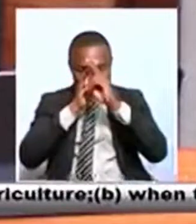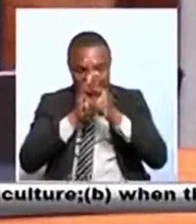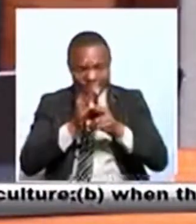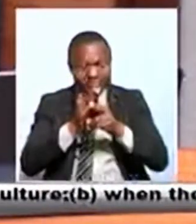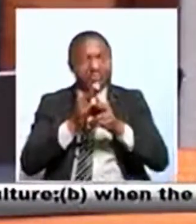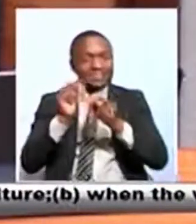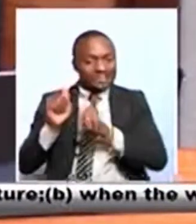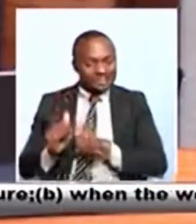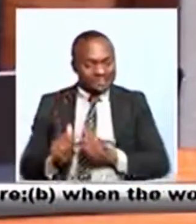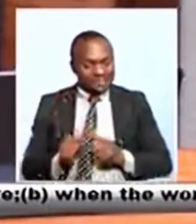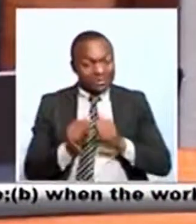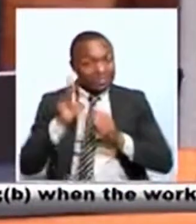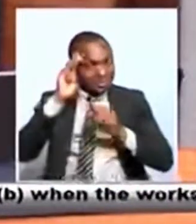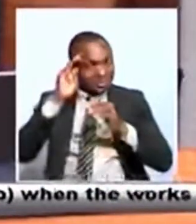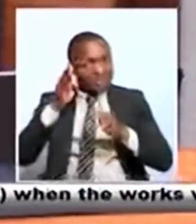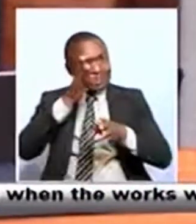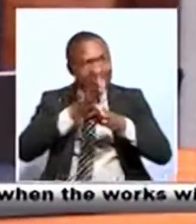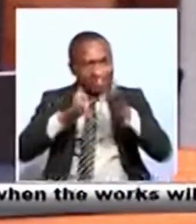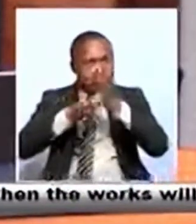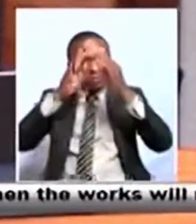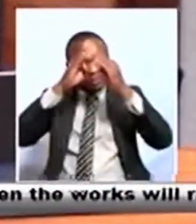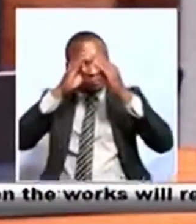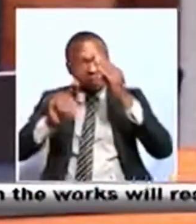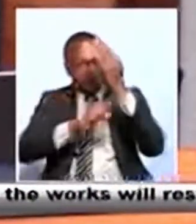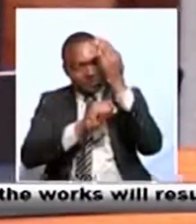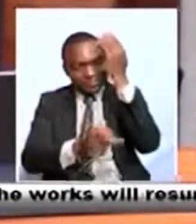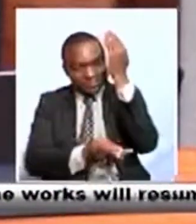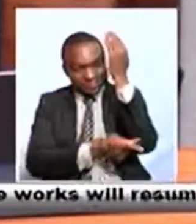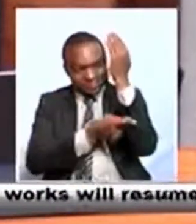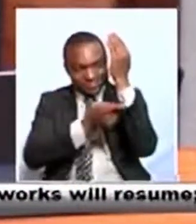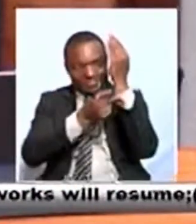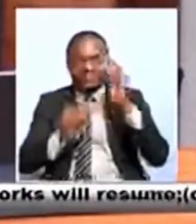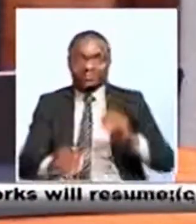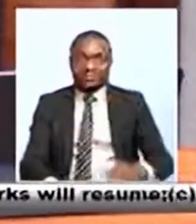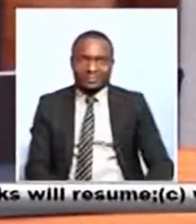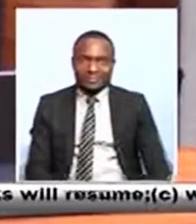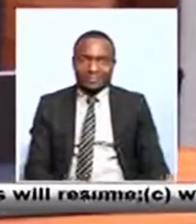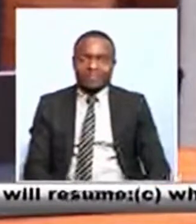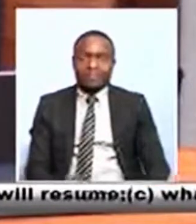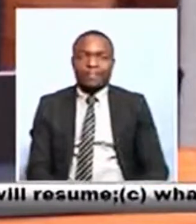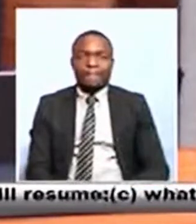of Infrastructure, Housing and Urban Development.